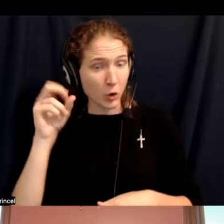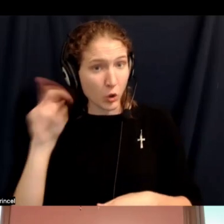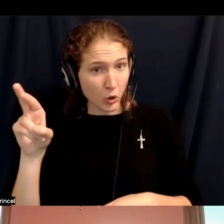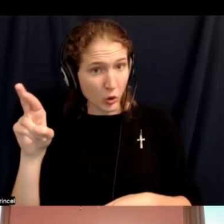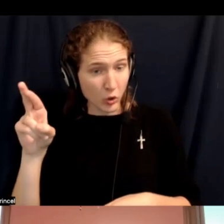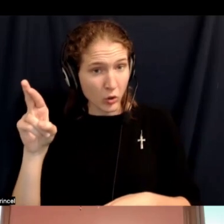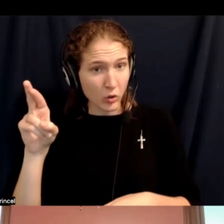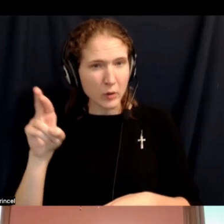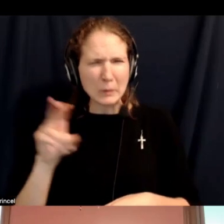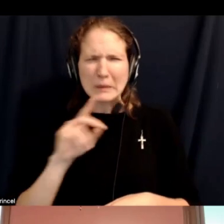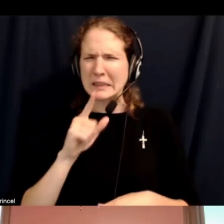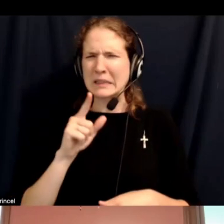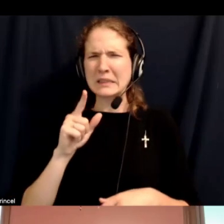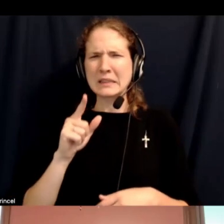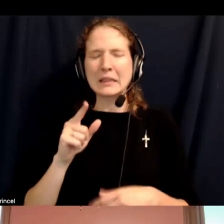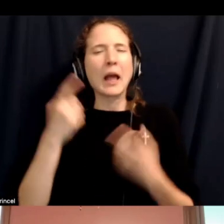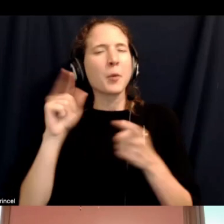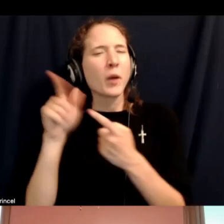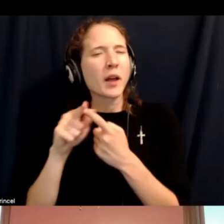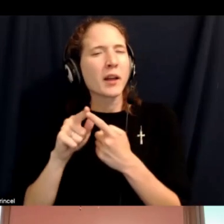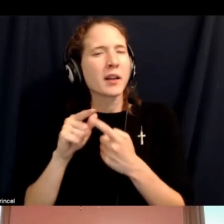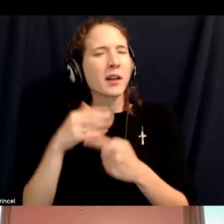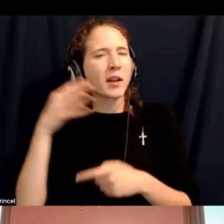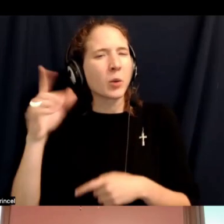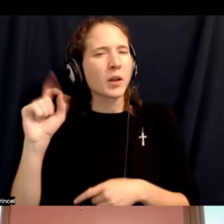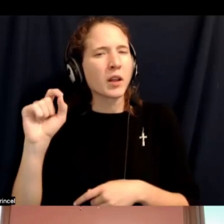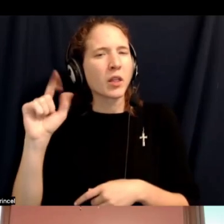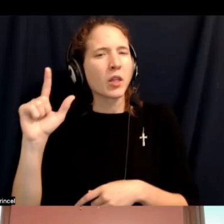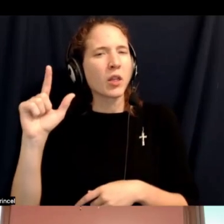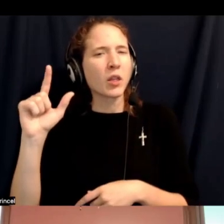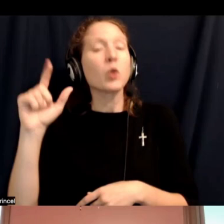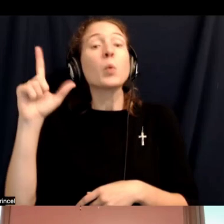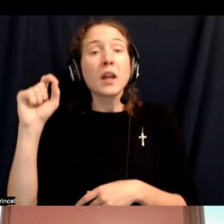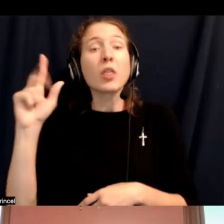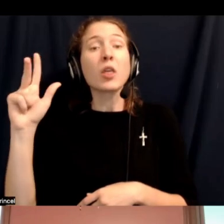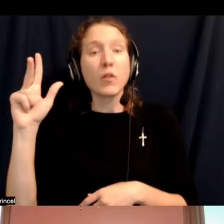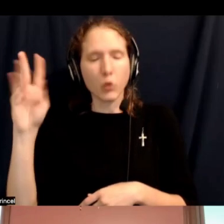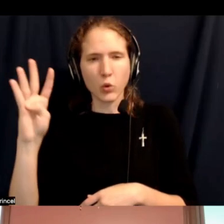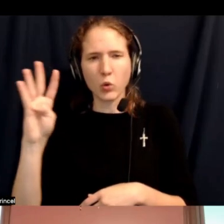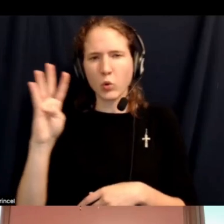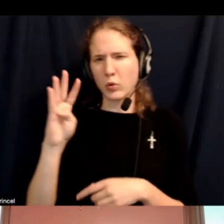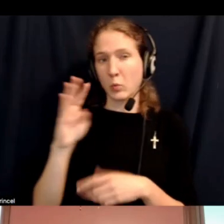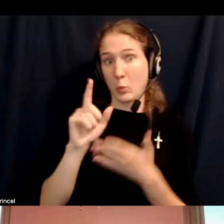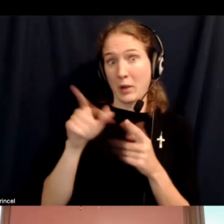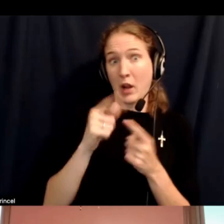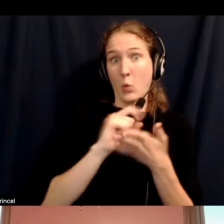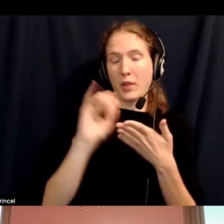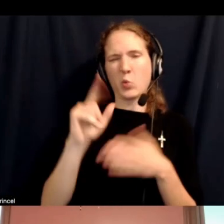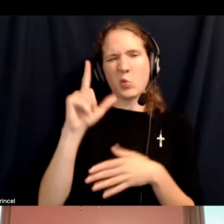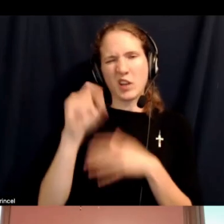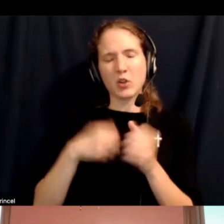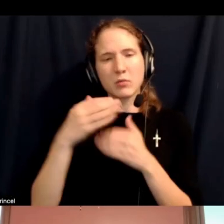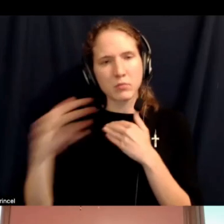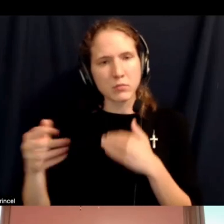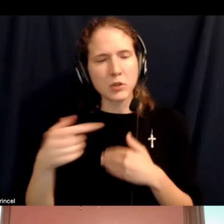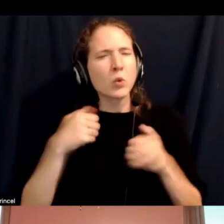in 2034. So when I was writing it, it was about a dozen years in the future. But that was the first time I tried something speculative. And it was, as I